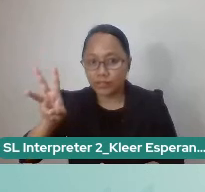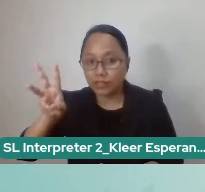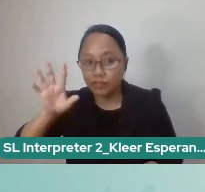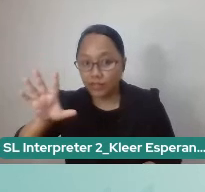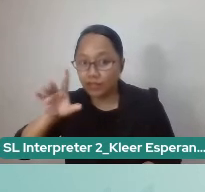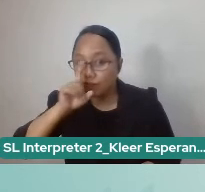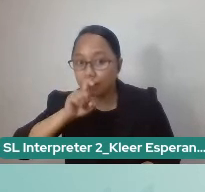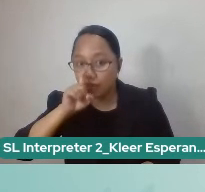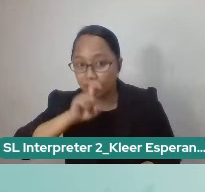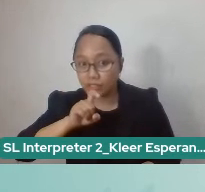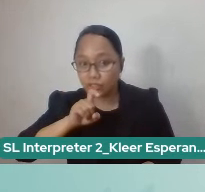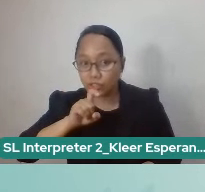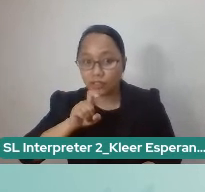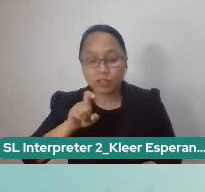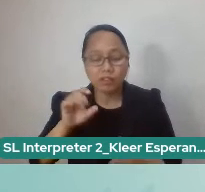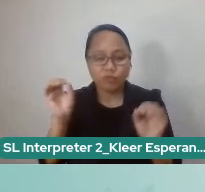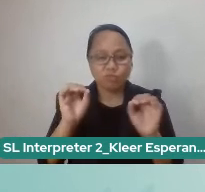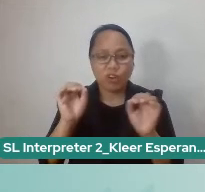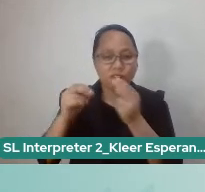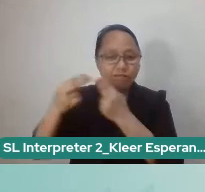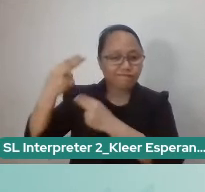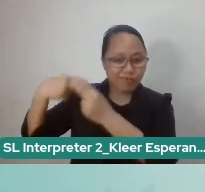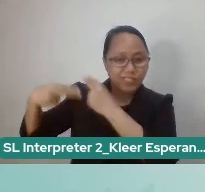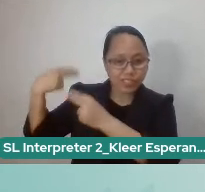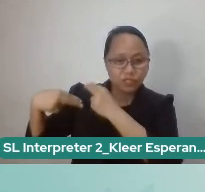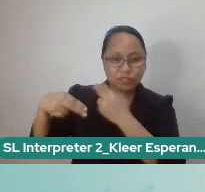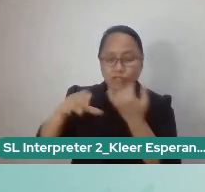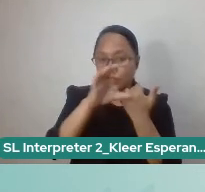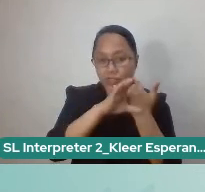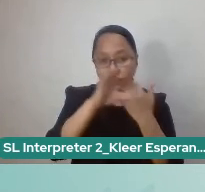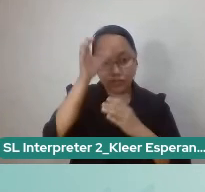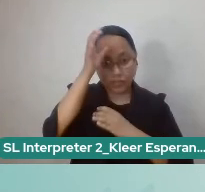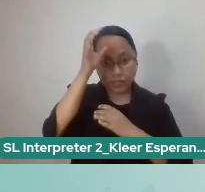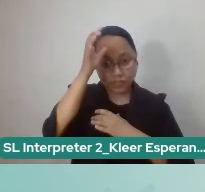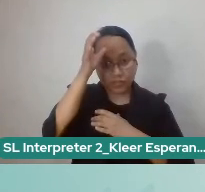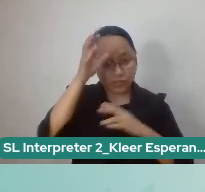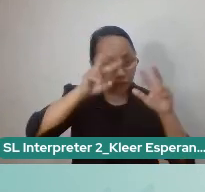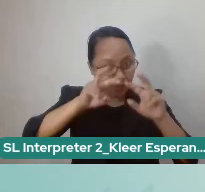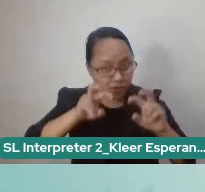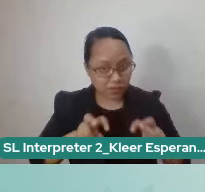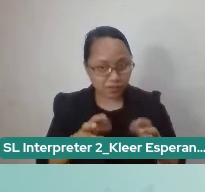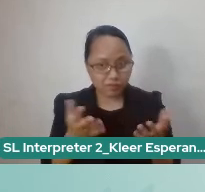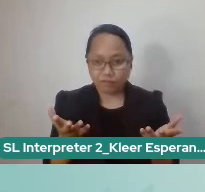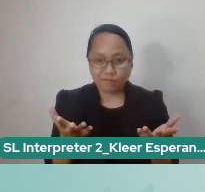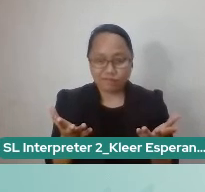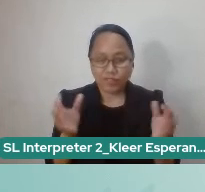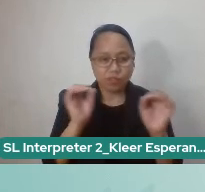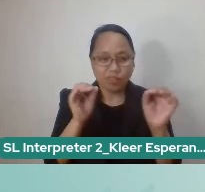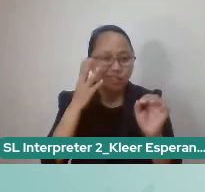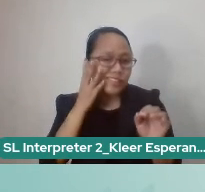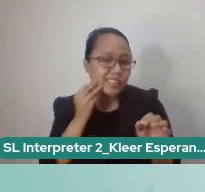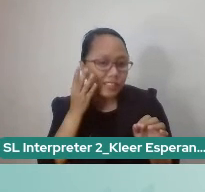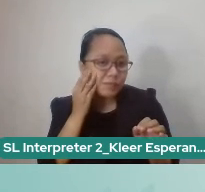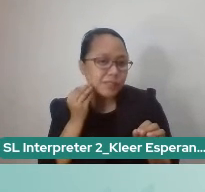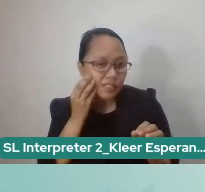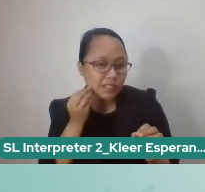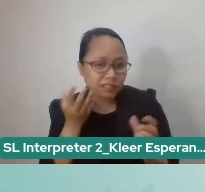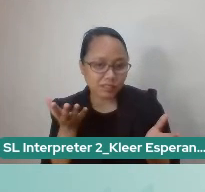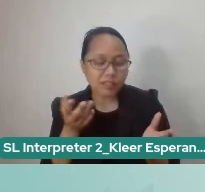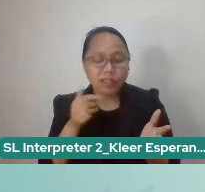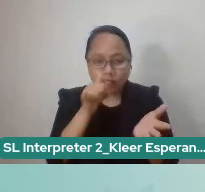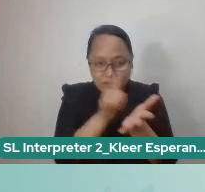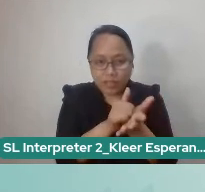age for those with no history of cervical cancer screening. So we will be using the self collection